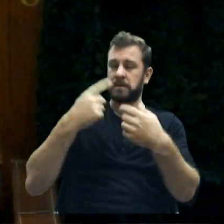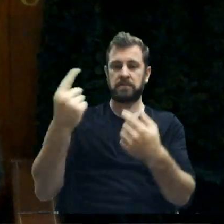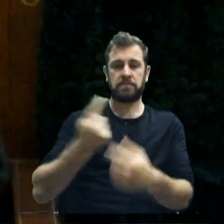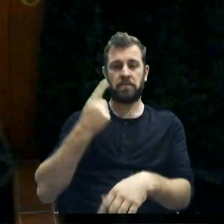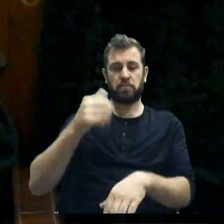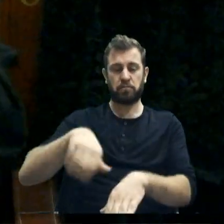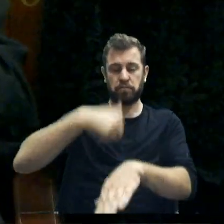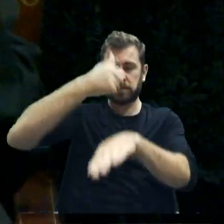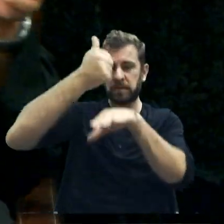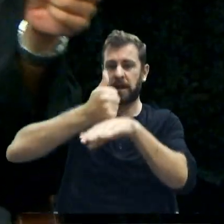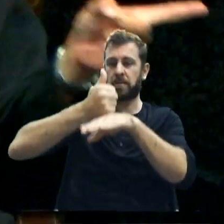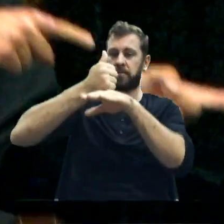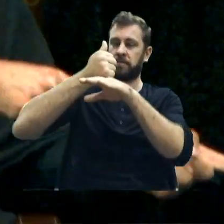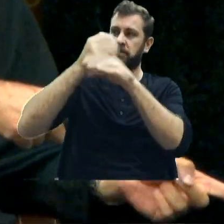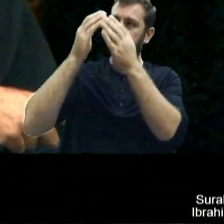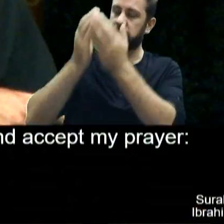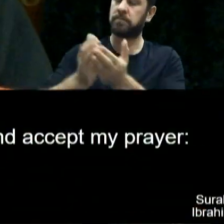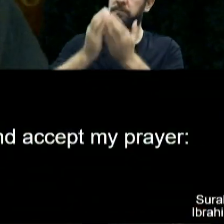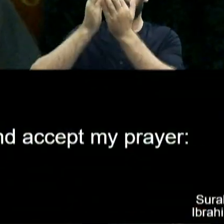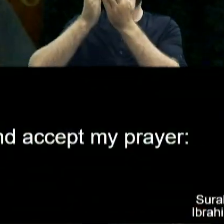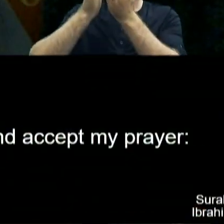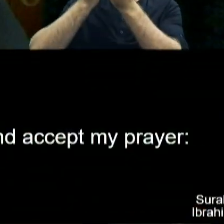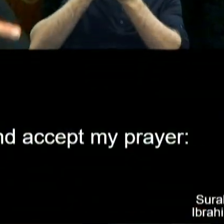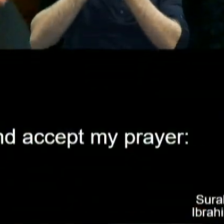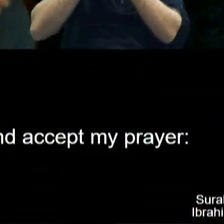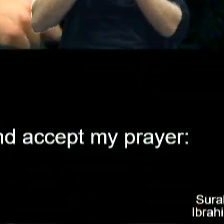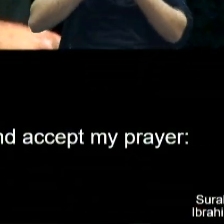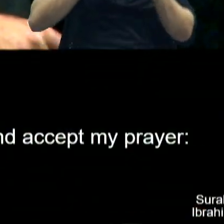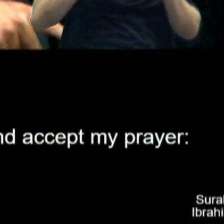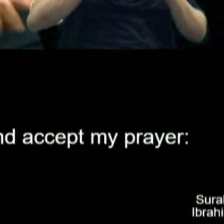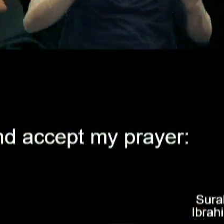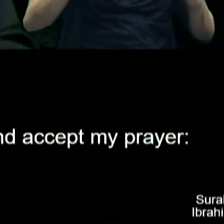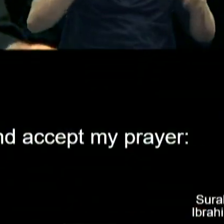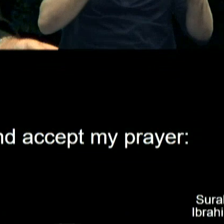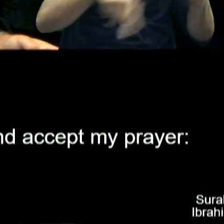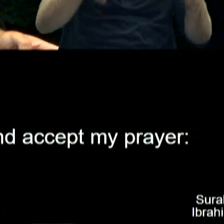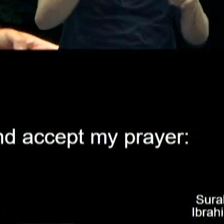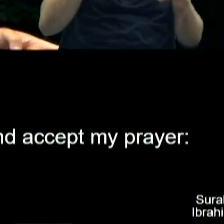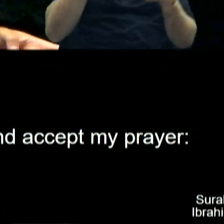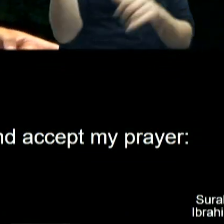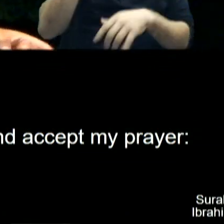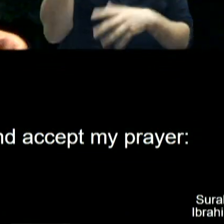salat and make my children the ones who also establish salat.